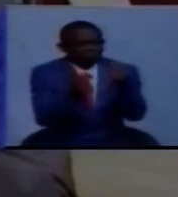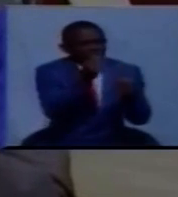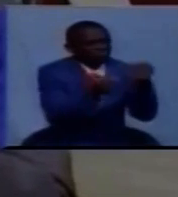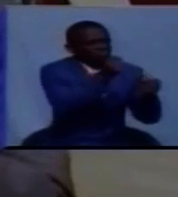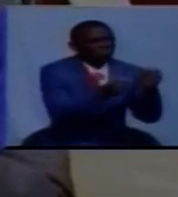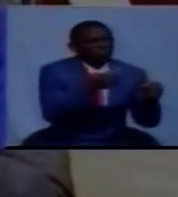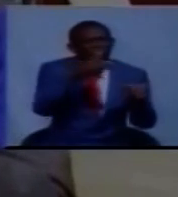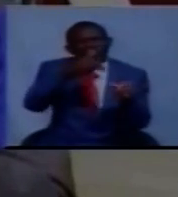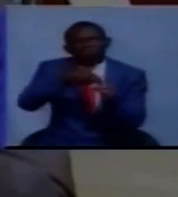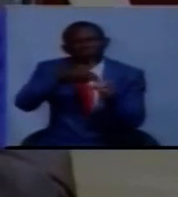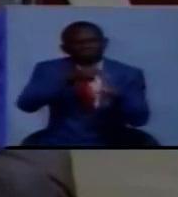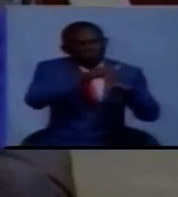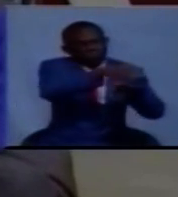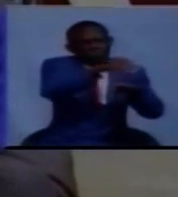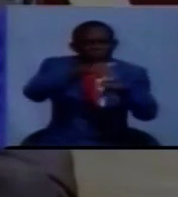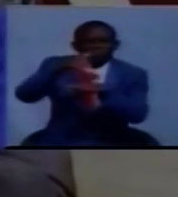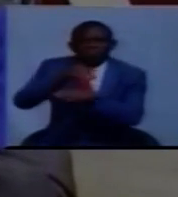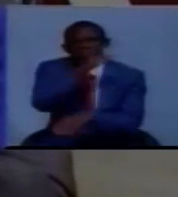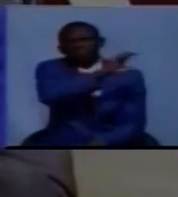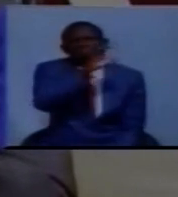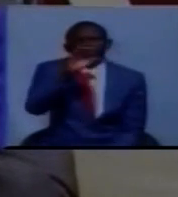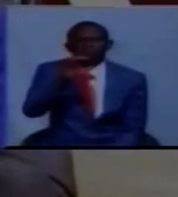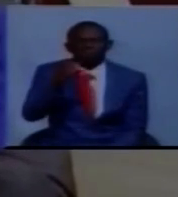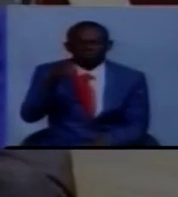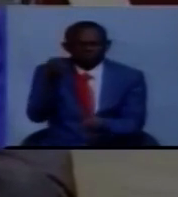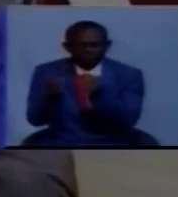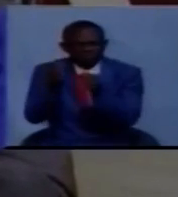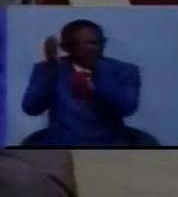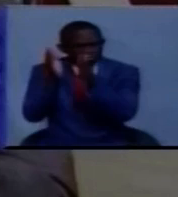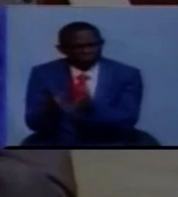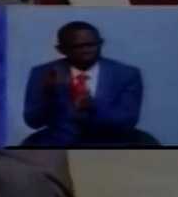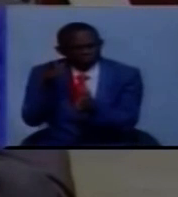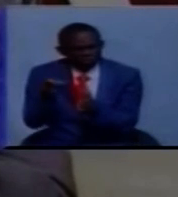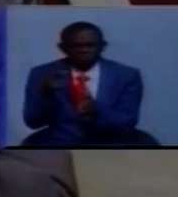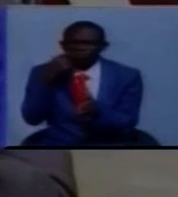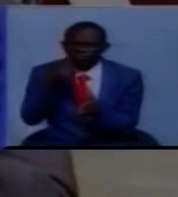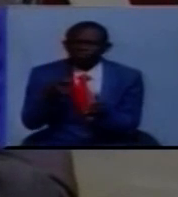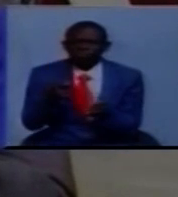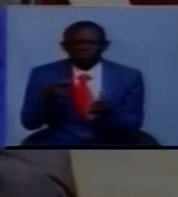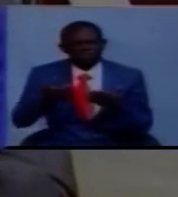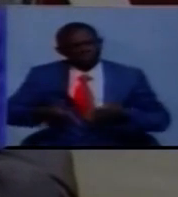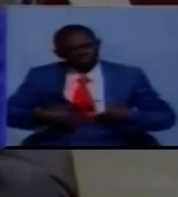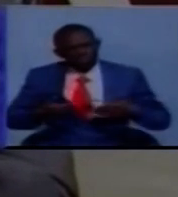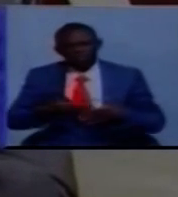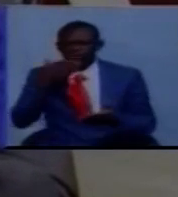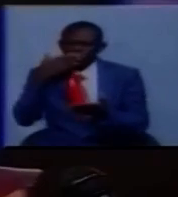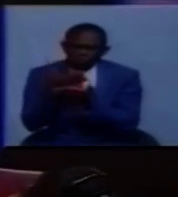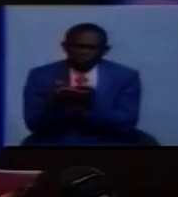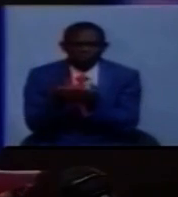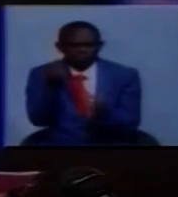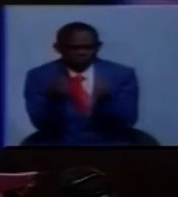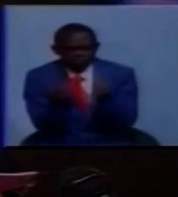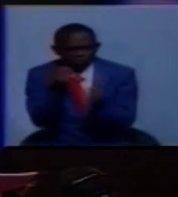those are inflammable stuff. So it is important to have somebody who is very happy on the road, so that you will be able